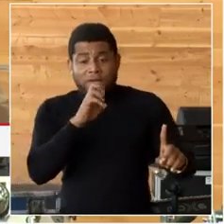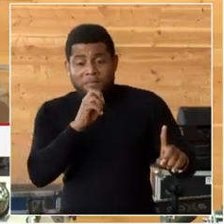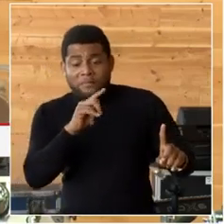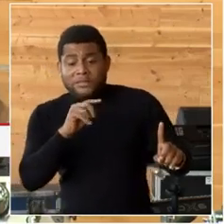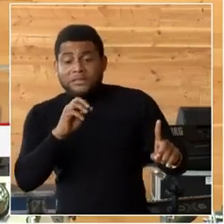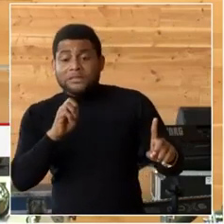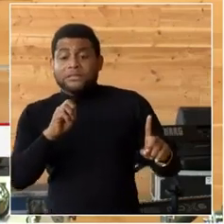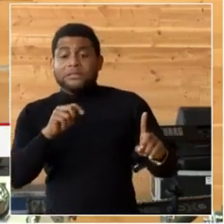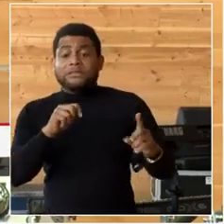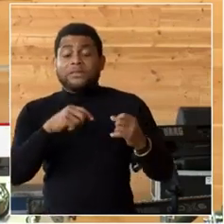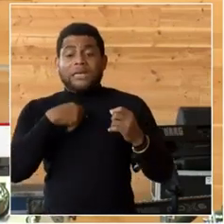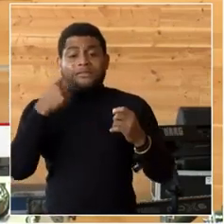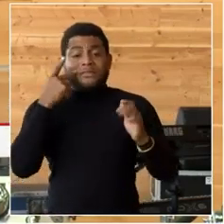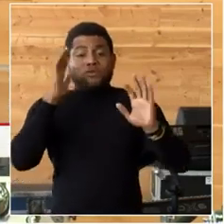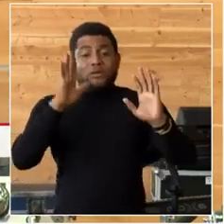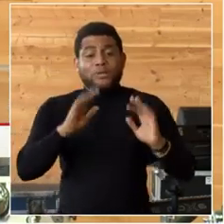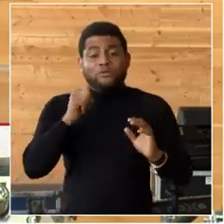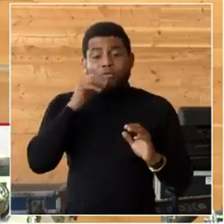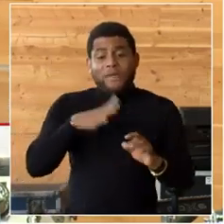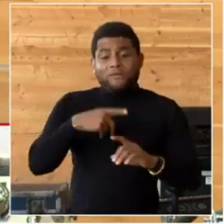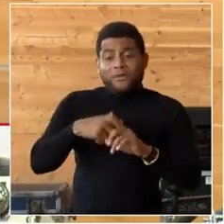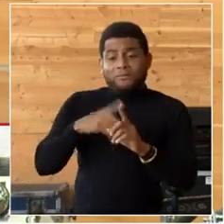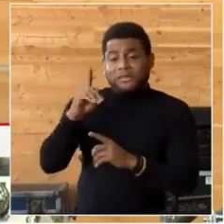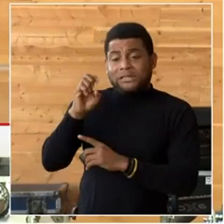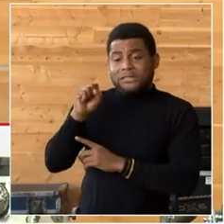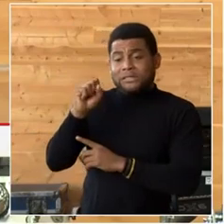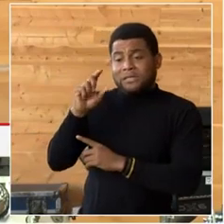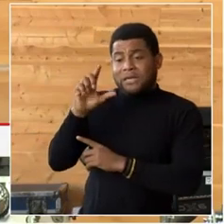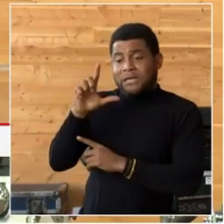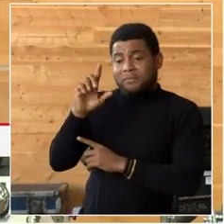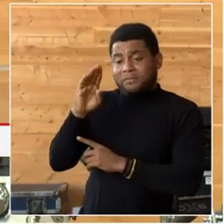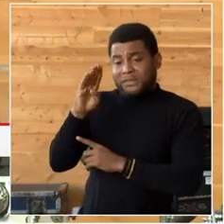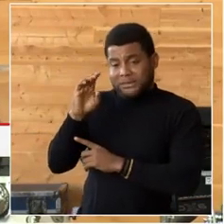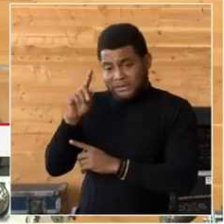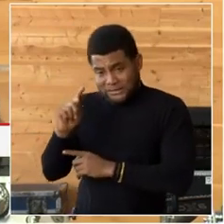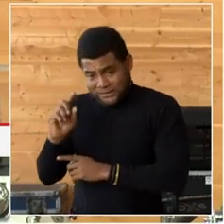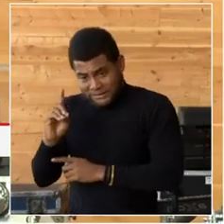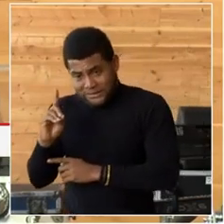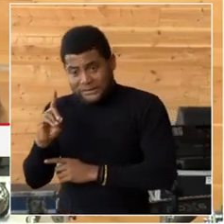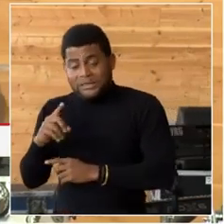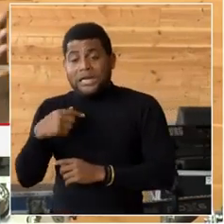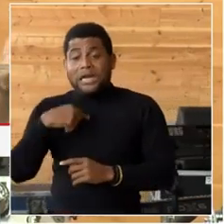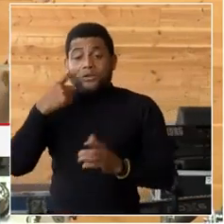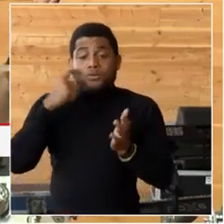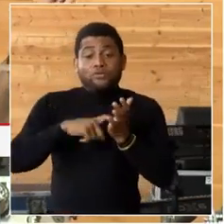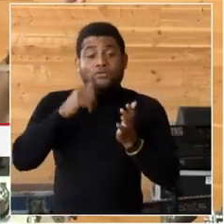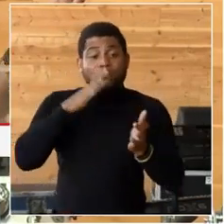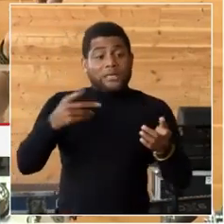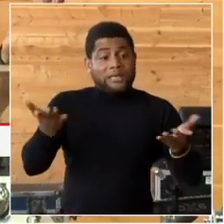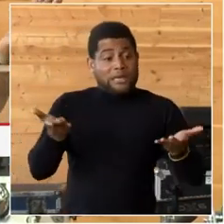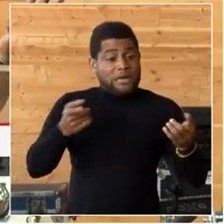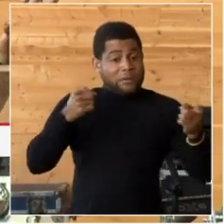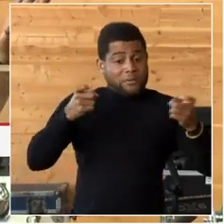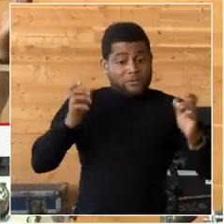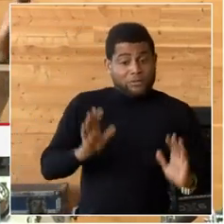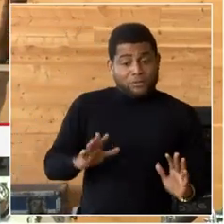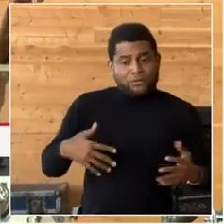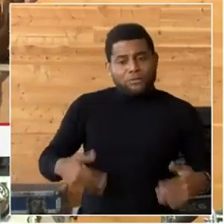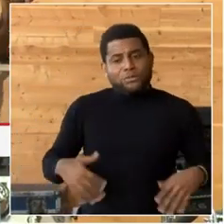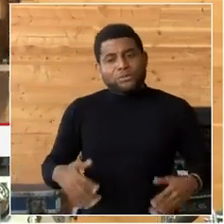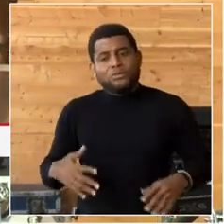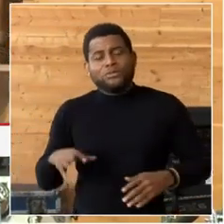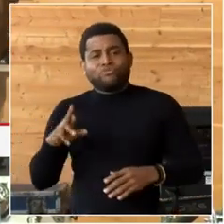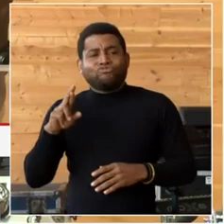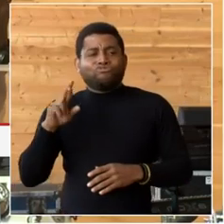from DSLBD. As the mayor acknowledged, this administration is rich with lots